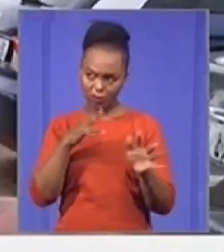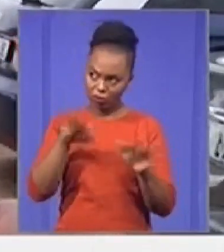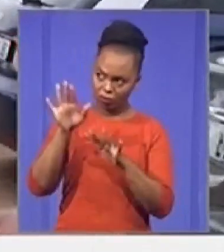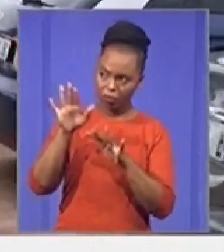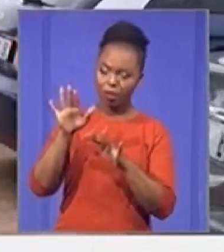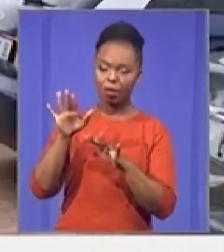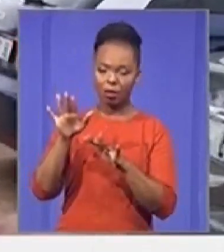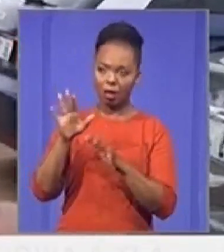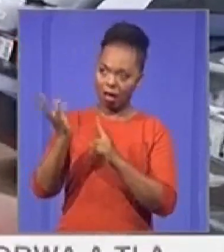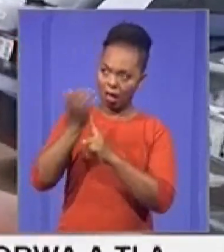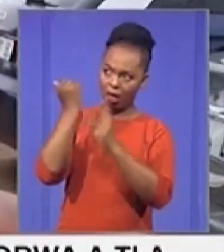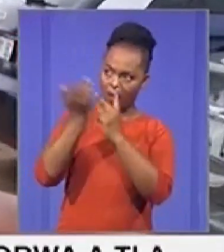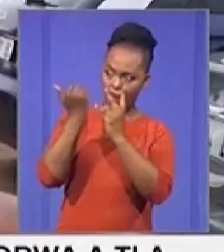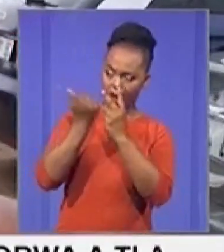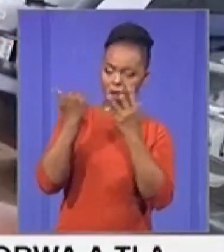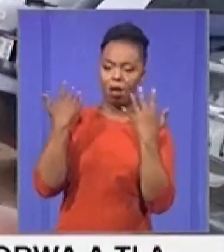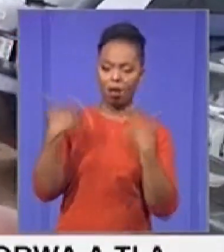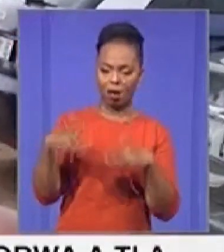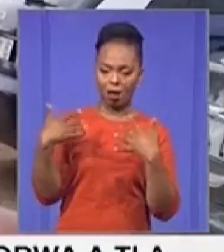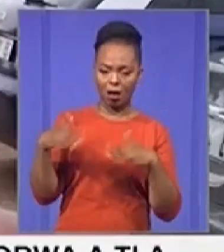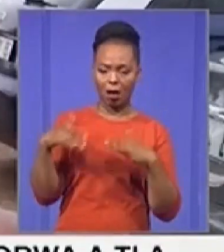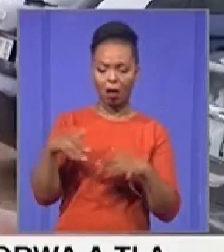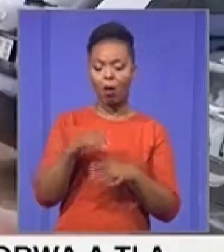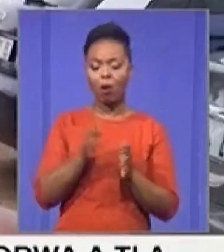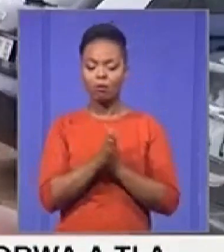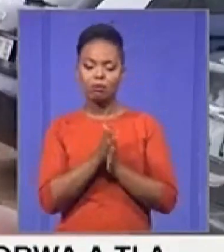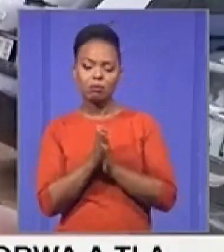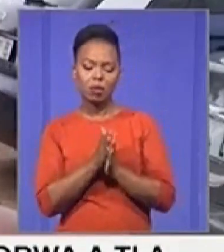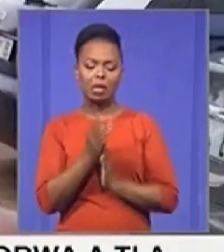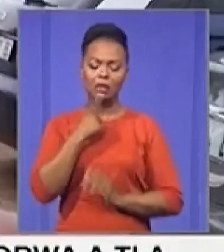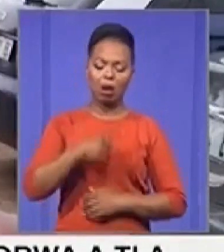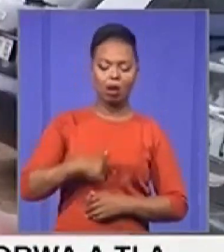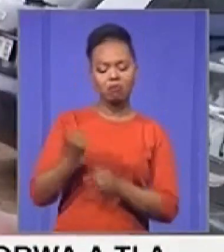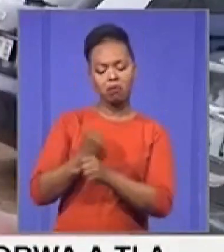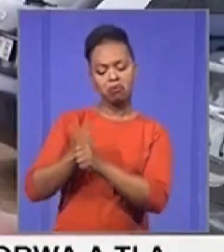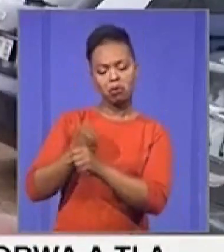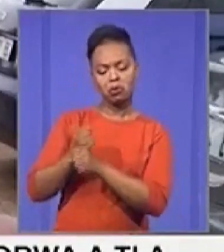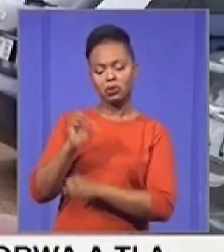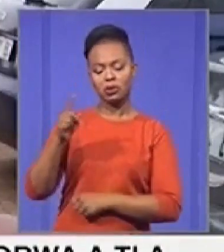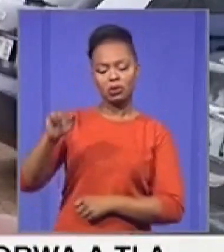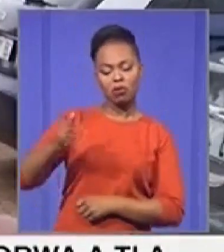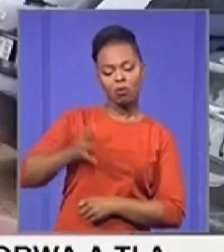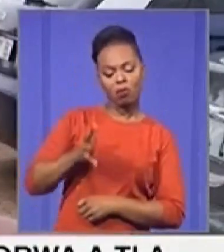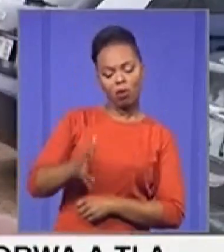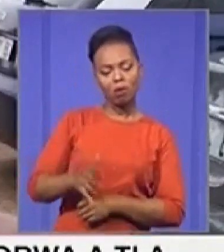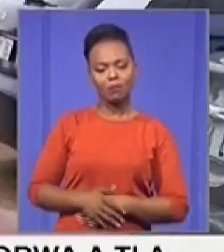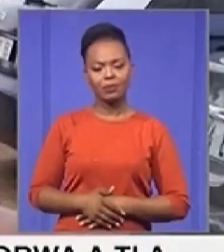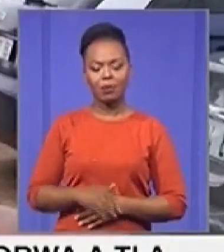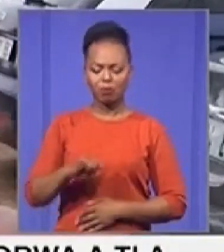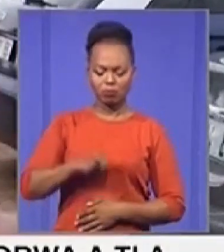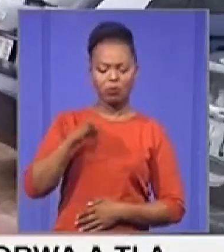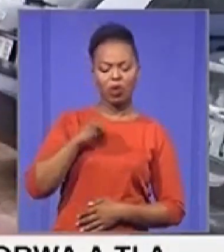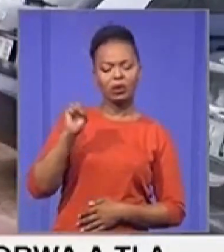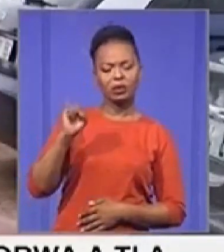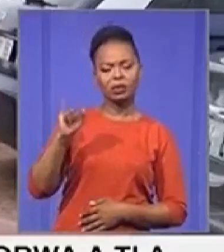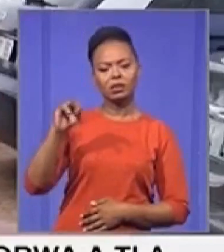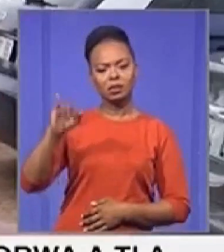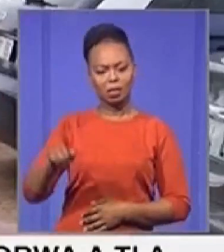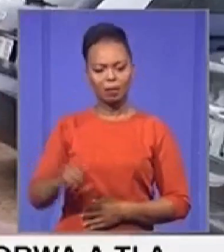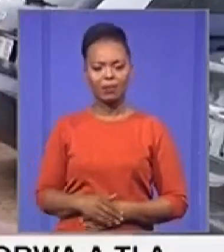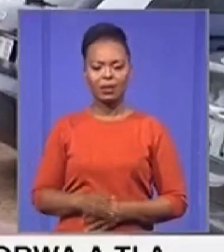Siya, his achievement, all of them, they want to be Siya. We are very proud of Siya and